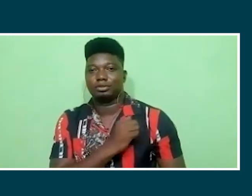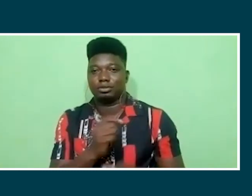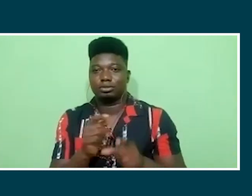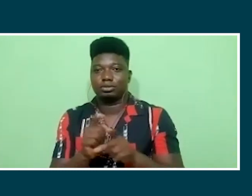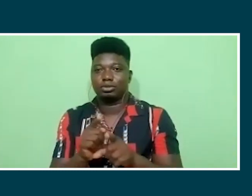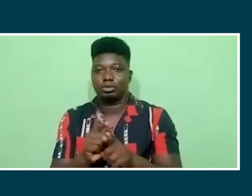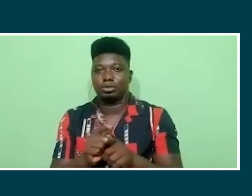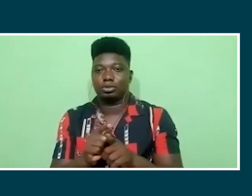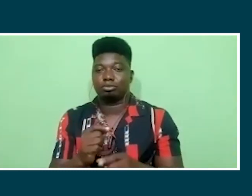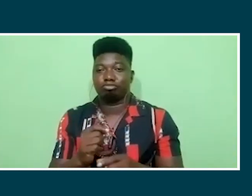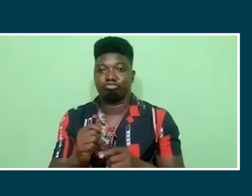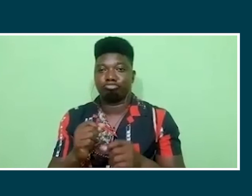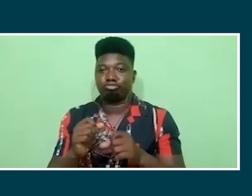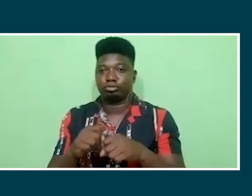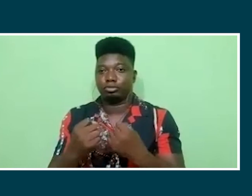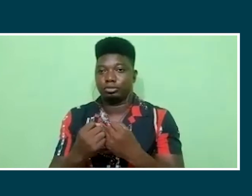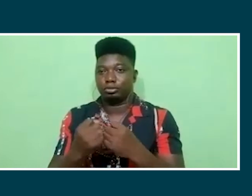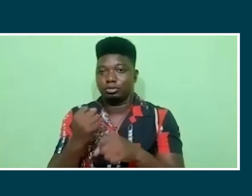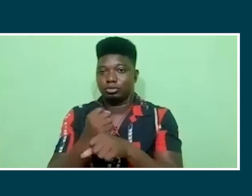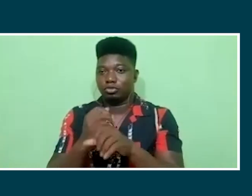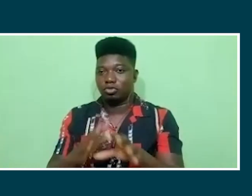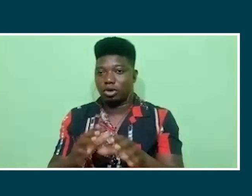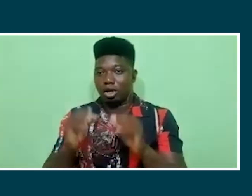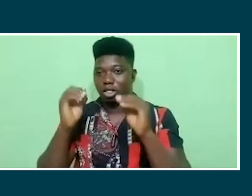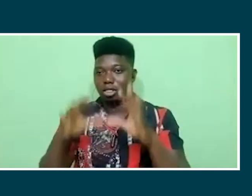teacher. Anything, Stephen, that stood out for you?